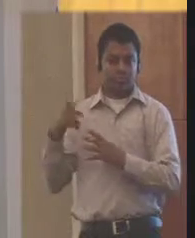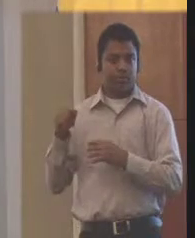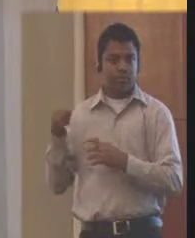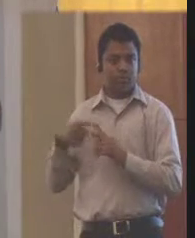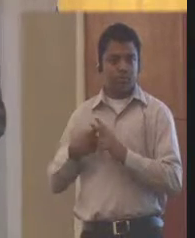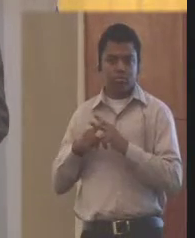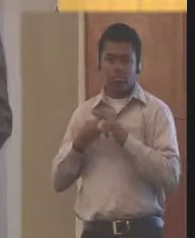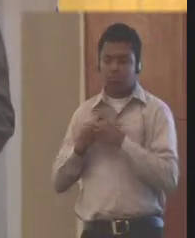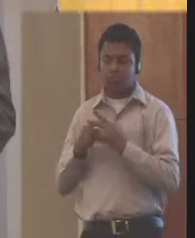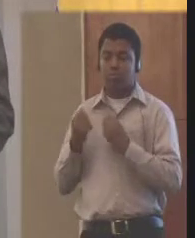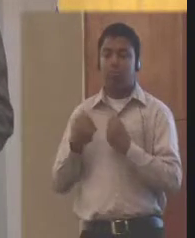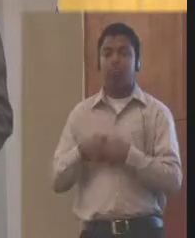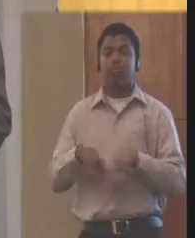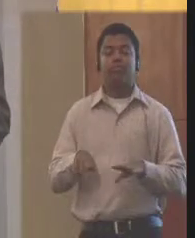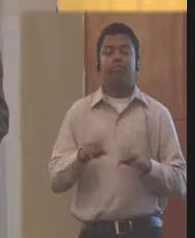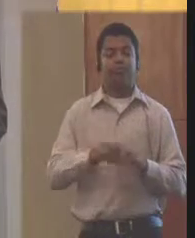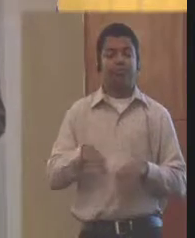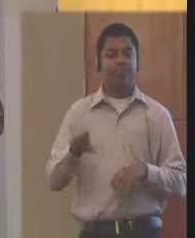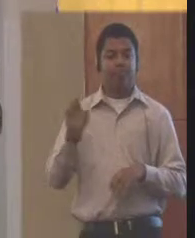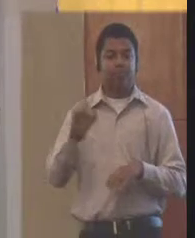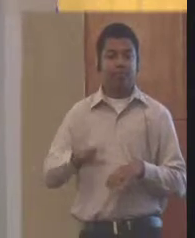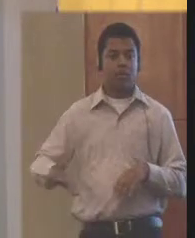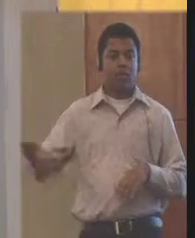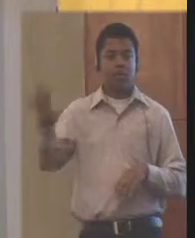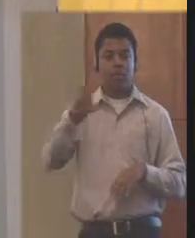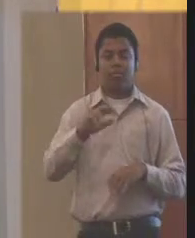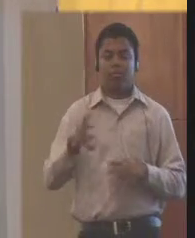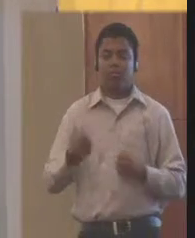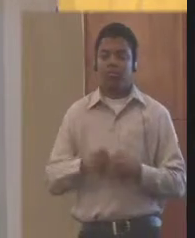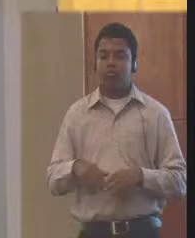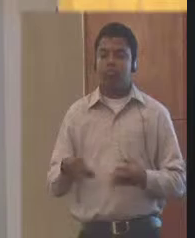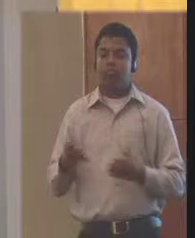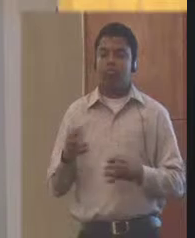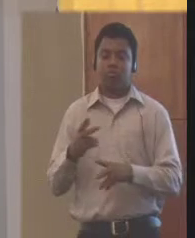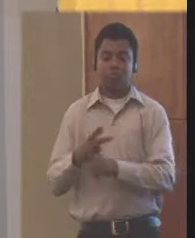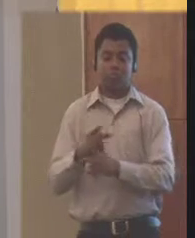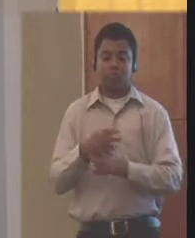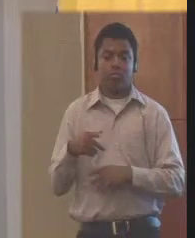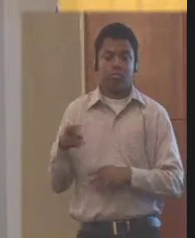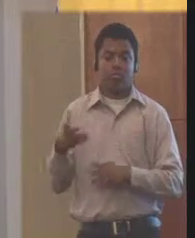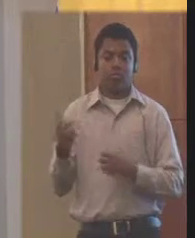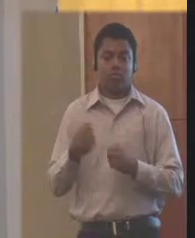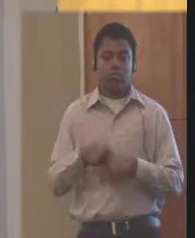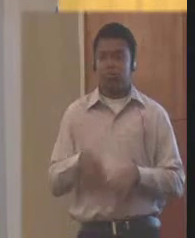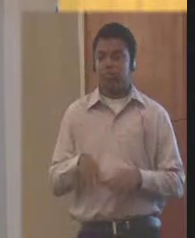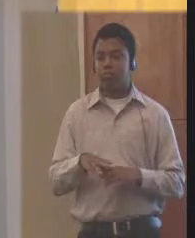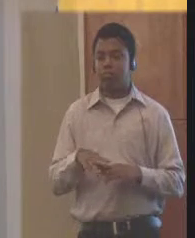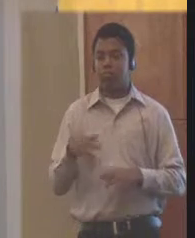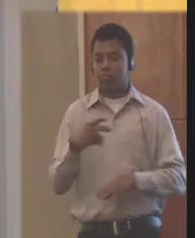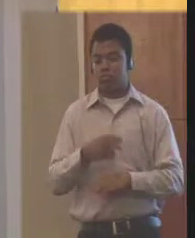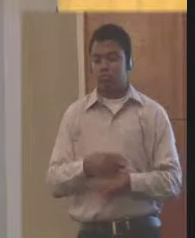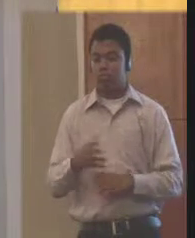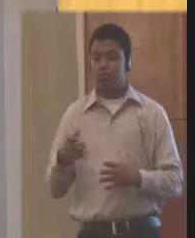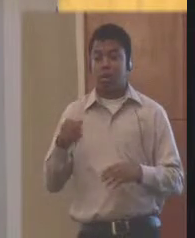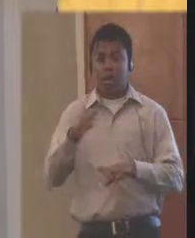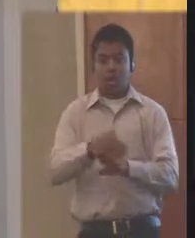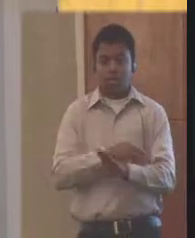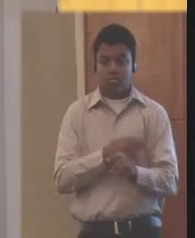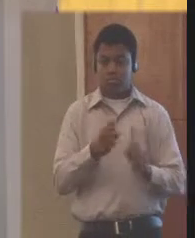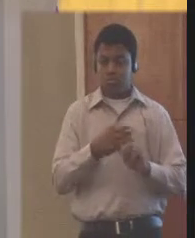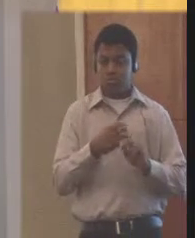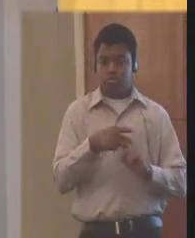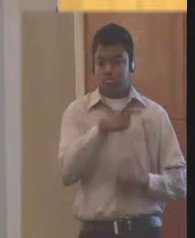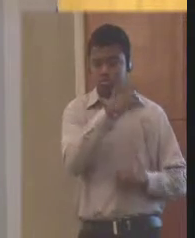to produce this peer review report, which is available on Prevention Web, and I encourage you all to read it. And